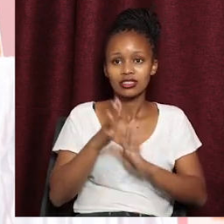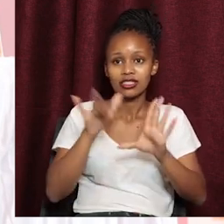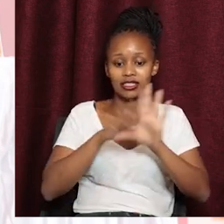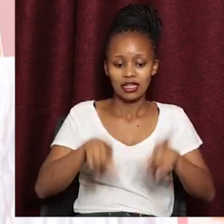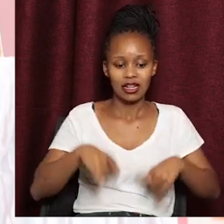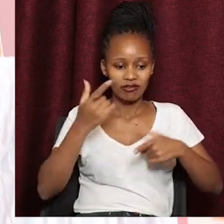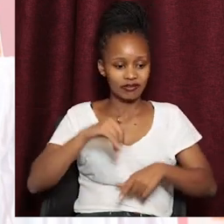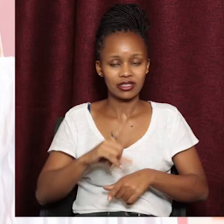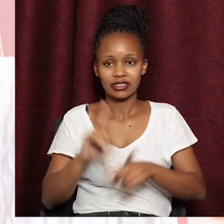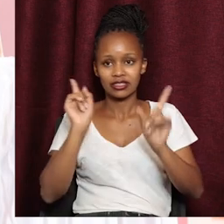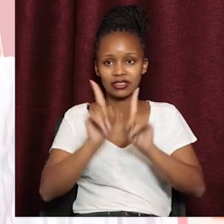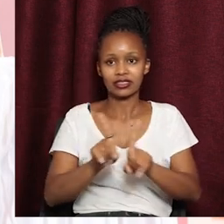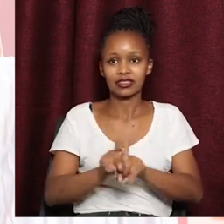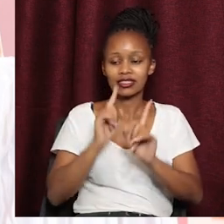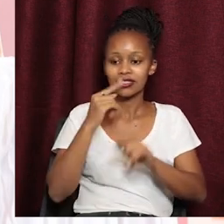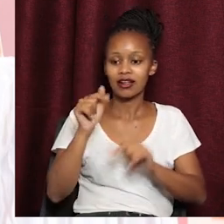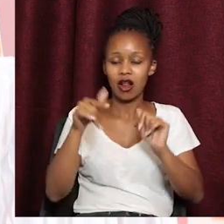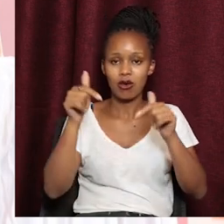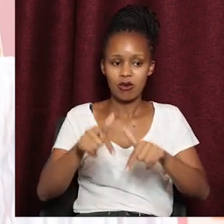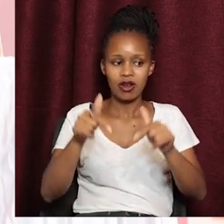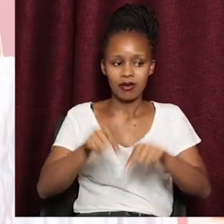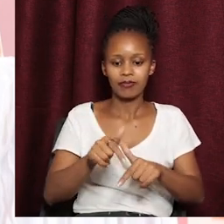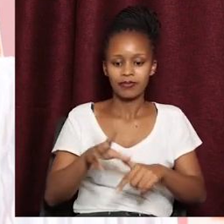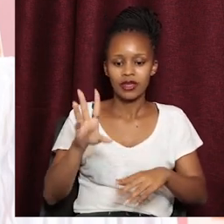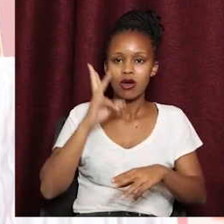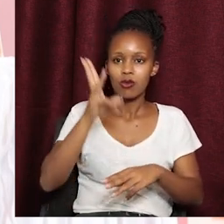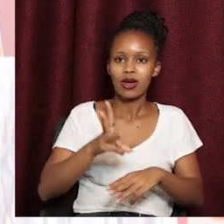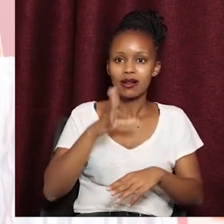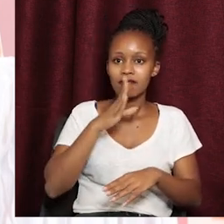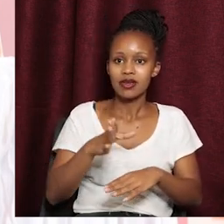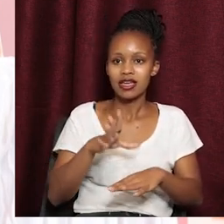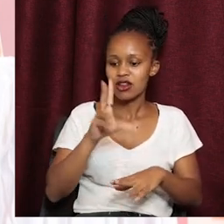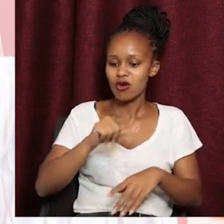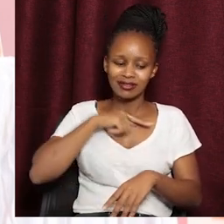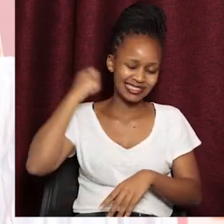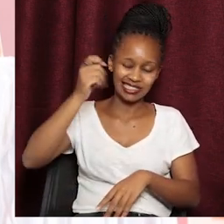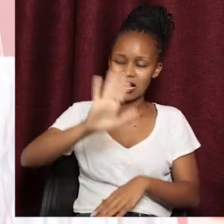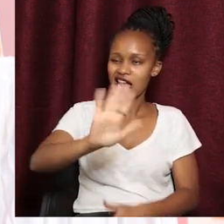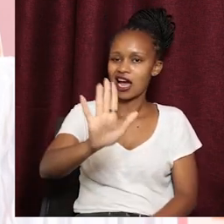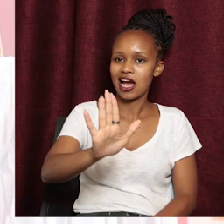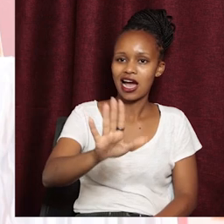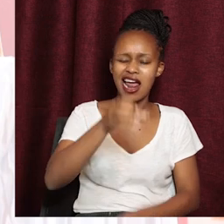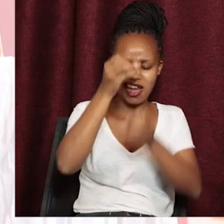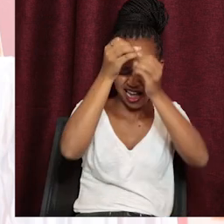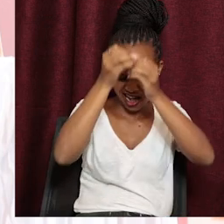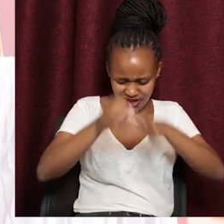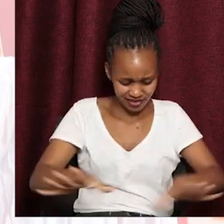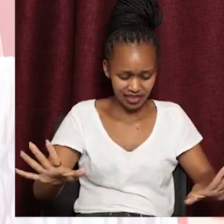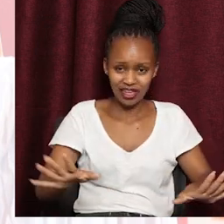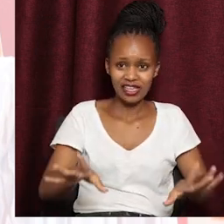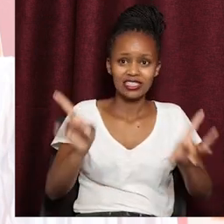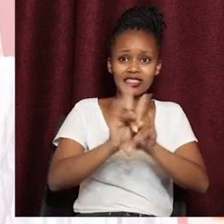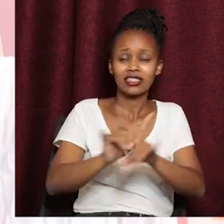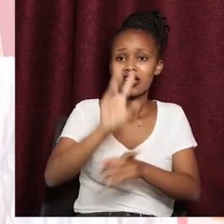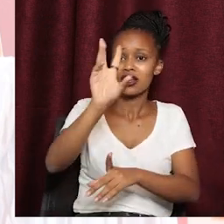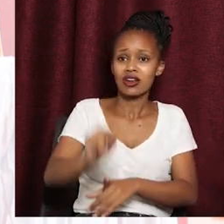our lives, I can tell you this today, there would be no suicides in this world, none. There would